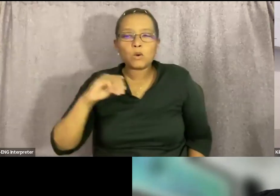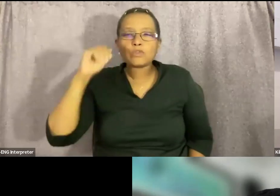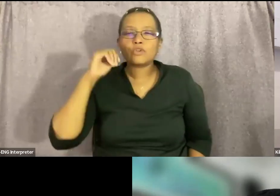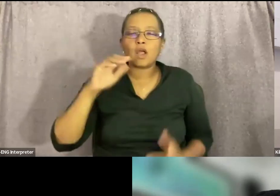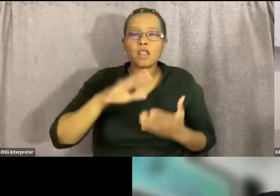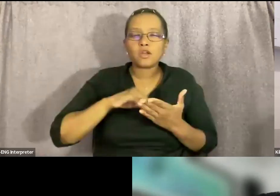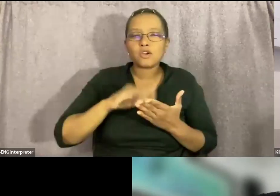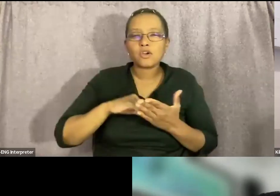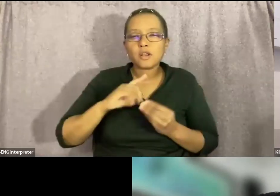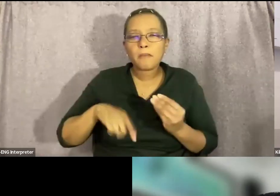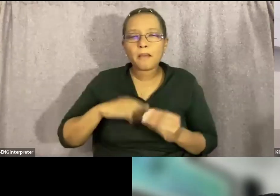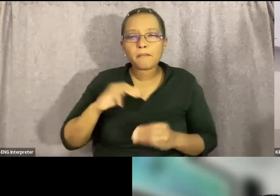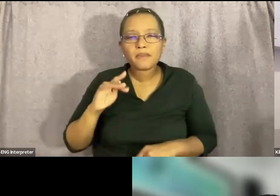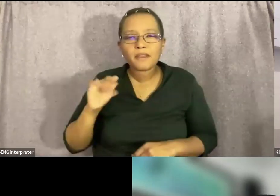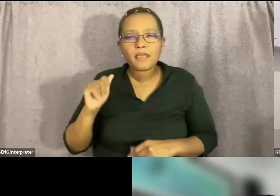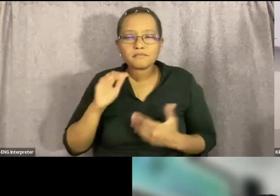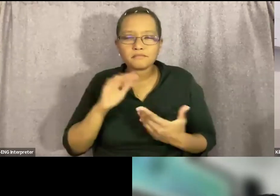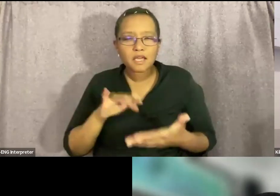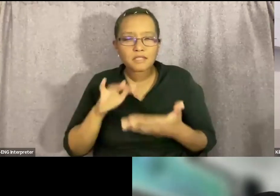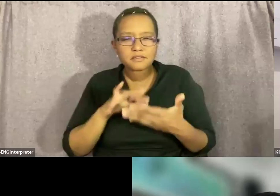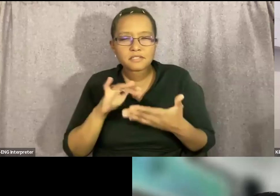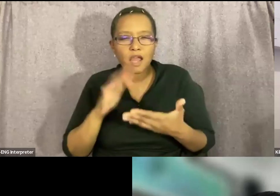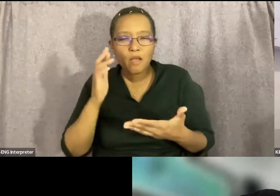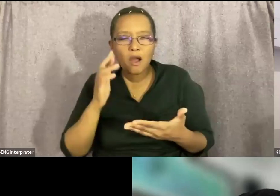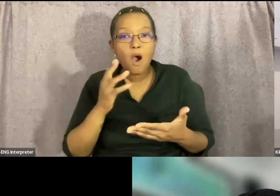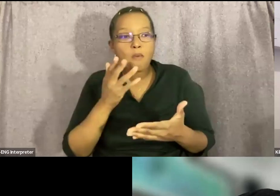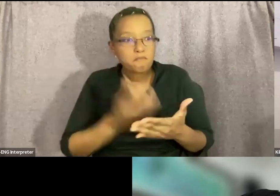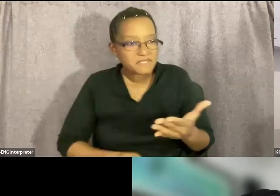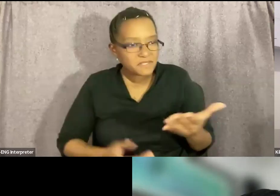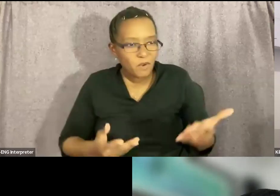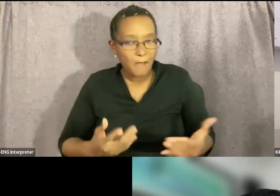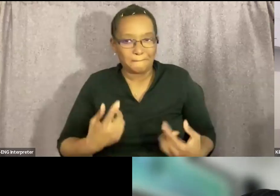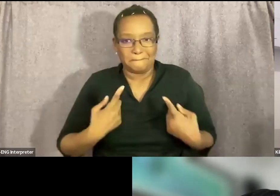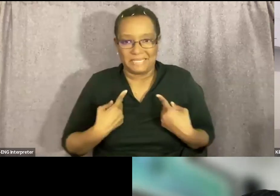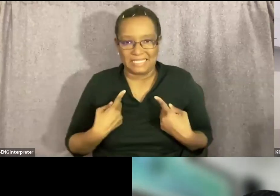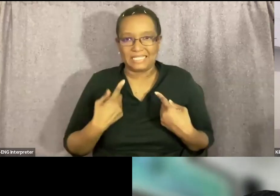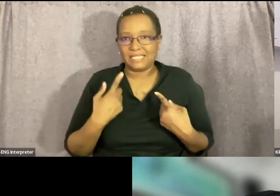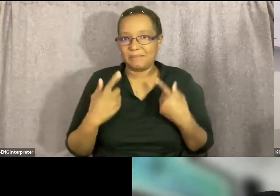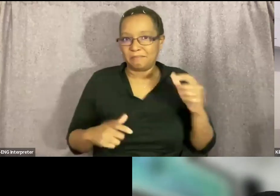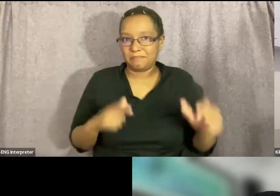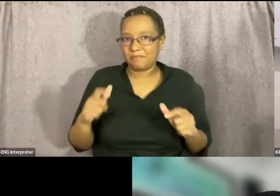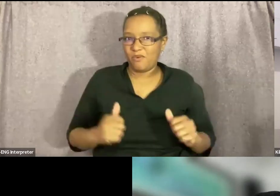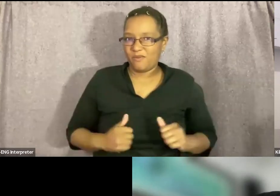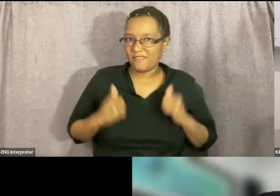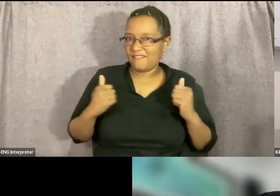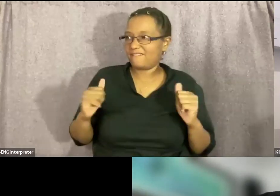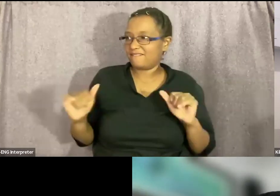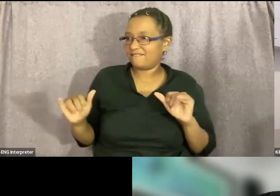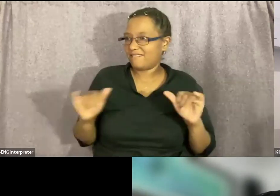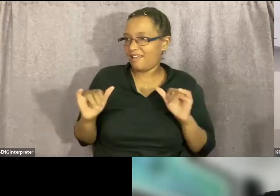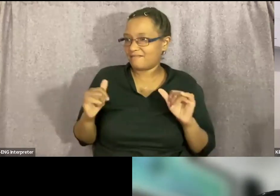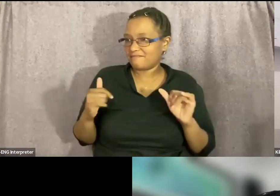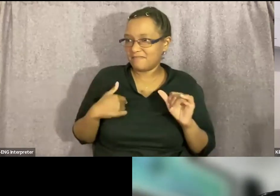So continuing on about the Controlled Digital Archive, it's a planned 3-year